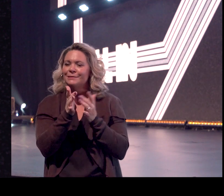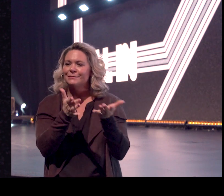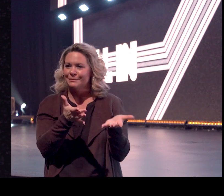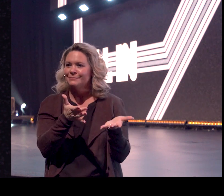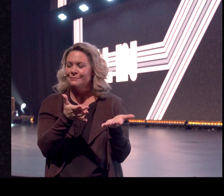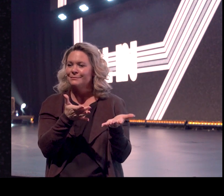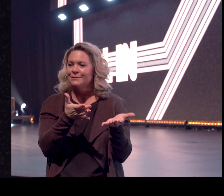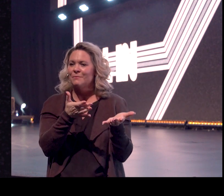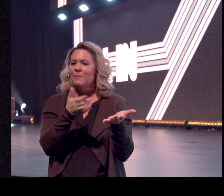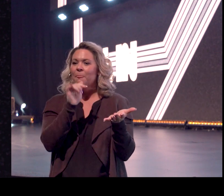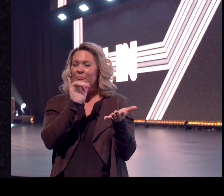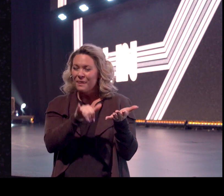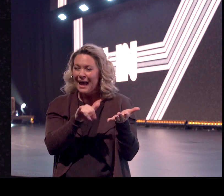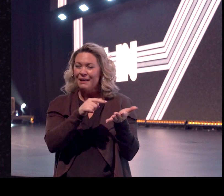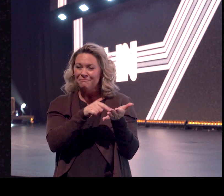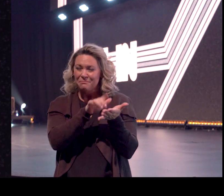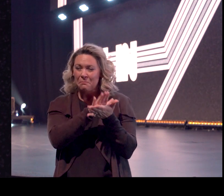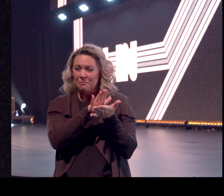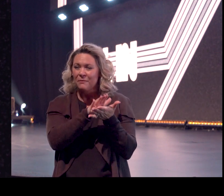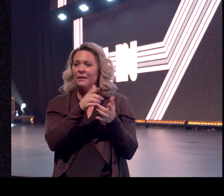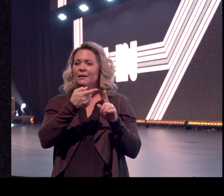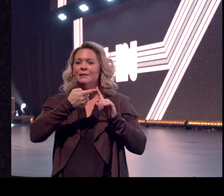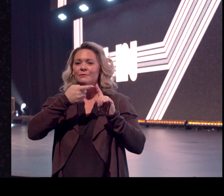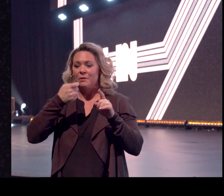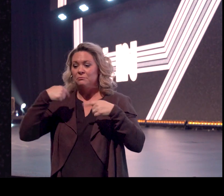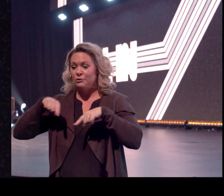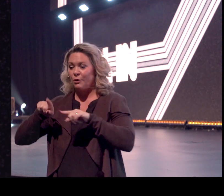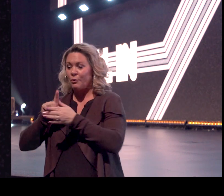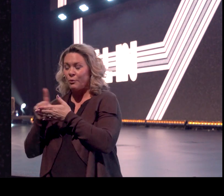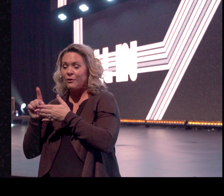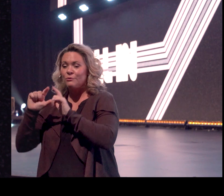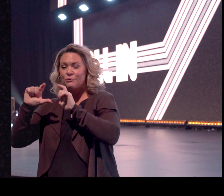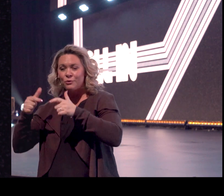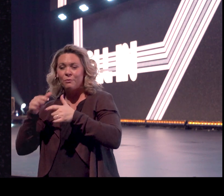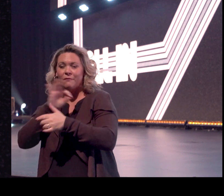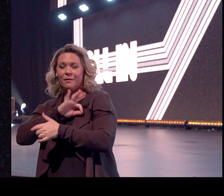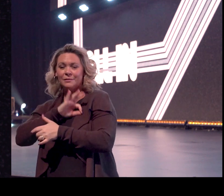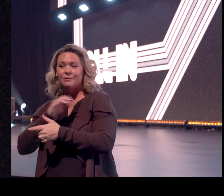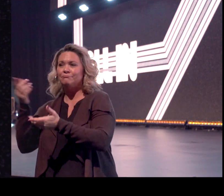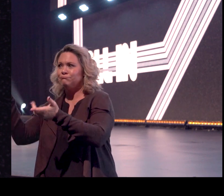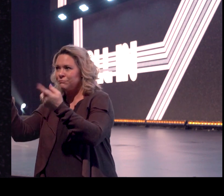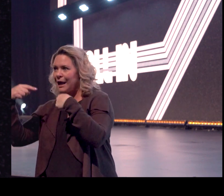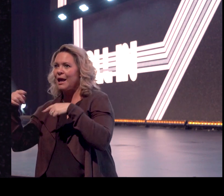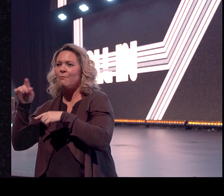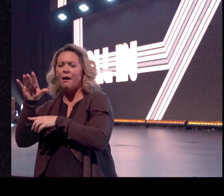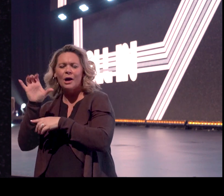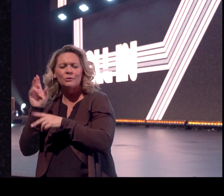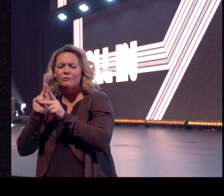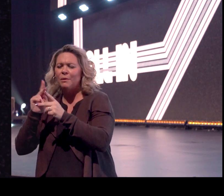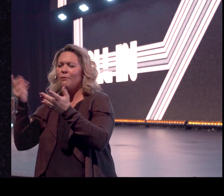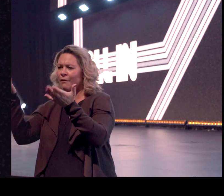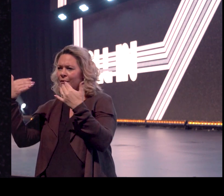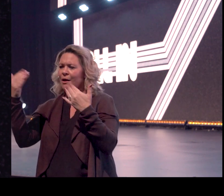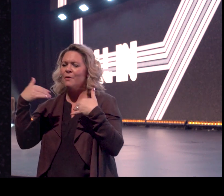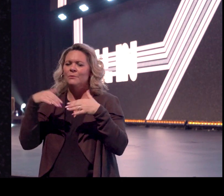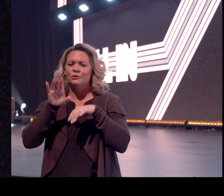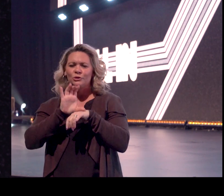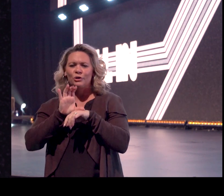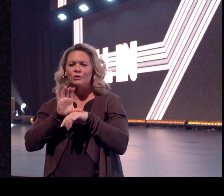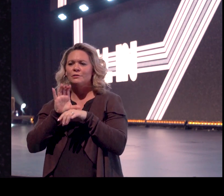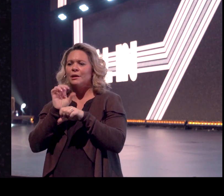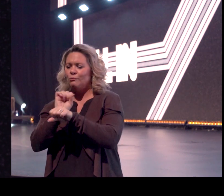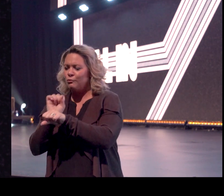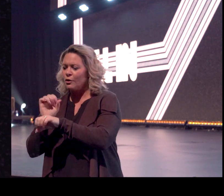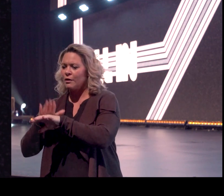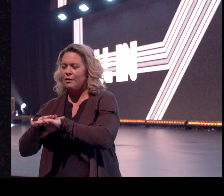learned about Jesus today." Do you understand that only happened because during the week there was a group of volunteers, hundreds of them, that put together our